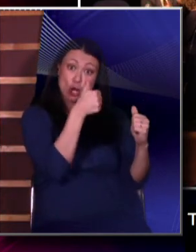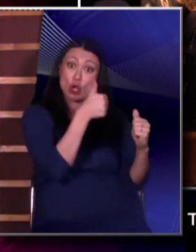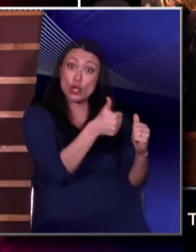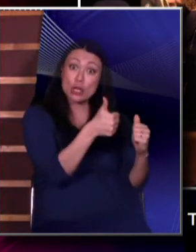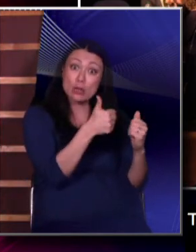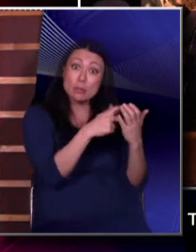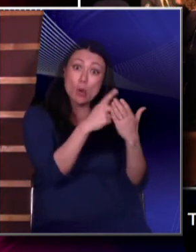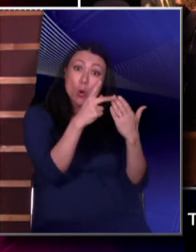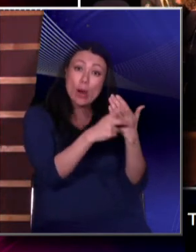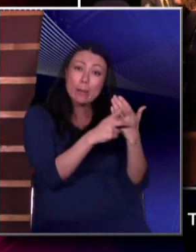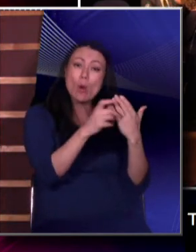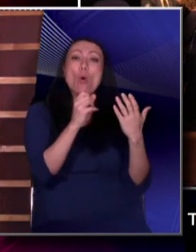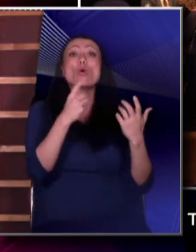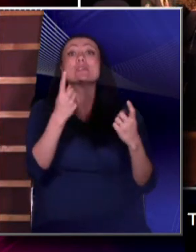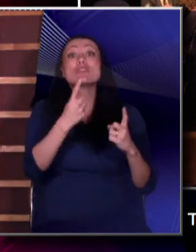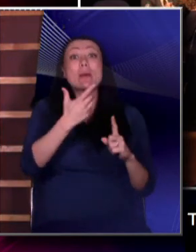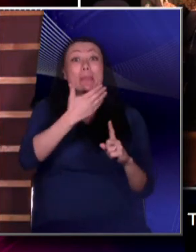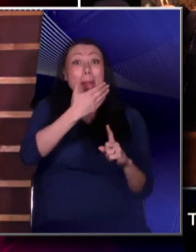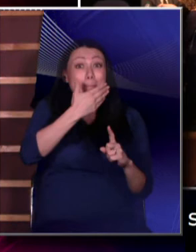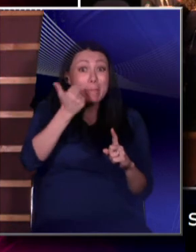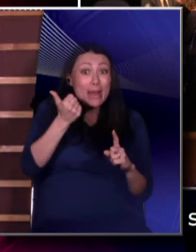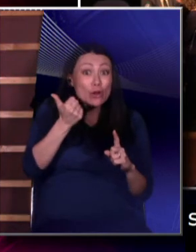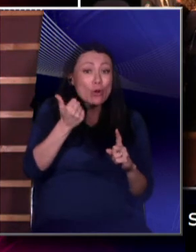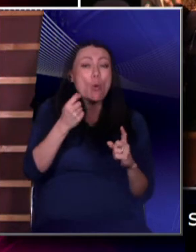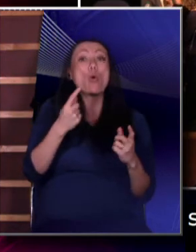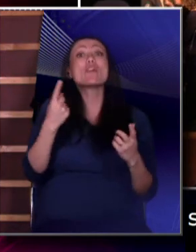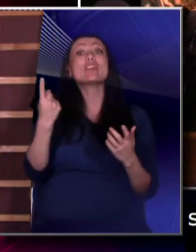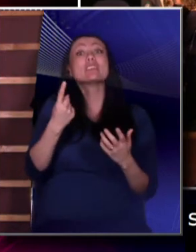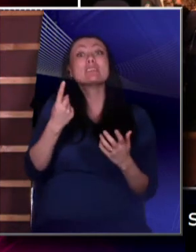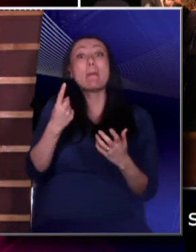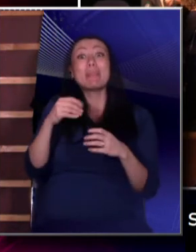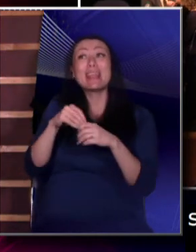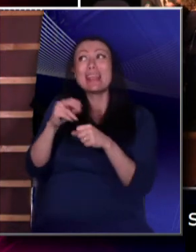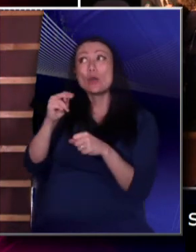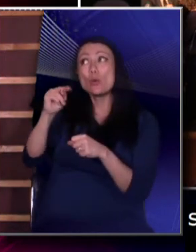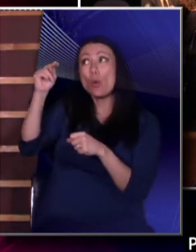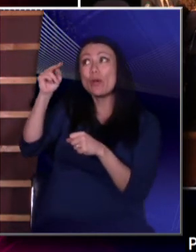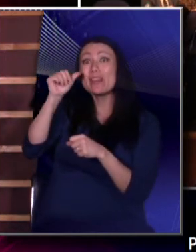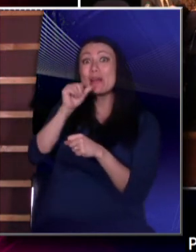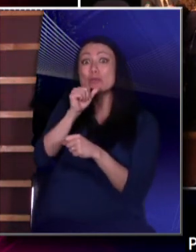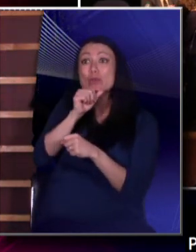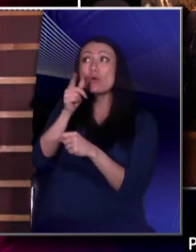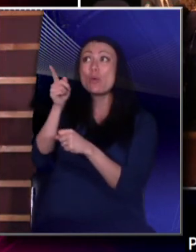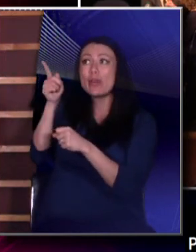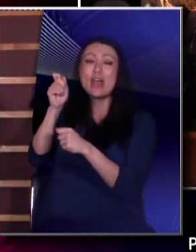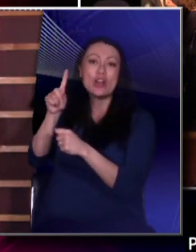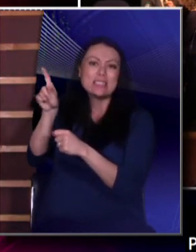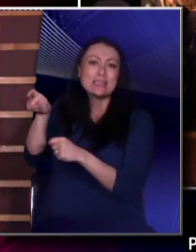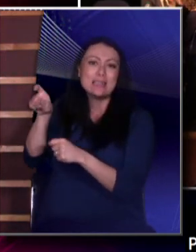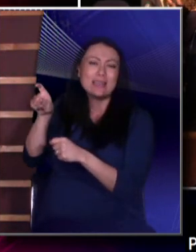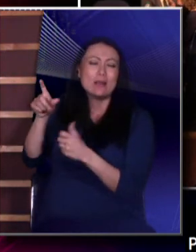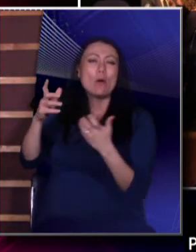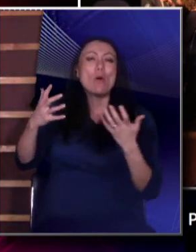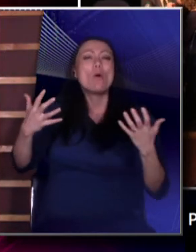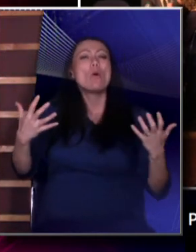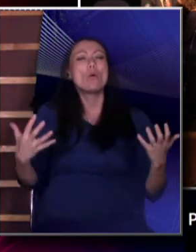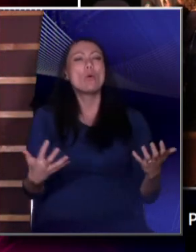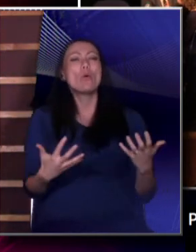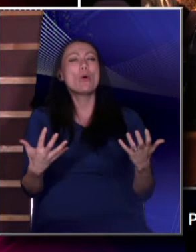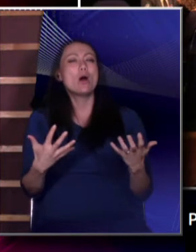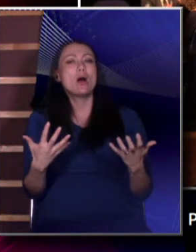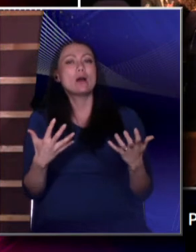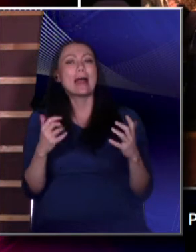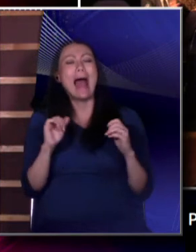we could be doing? Is there something we can do in northern Arizona where I see personally a need? What is it to make